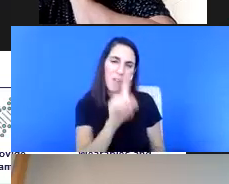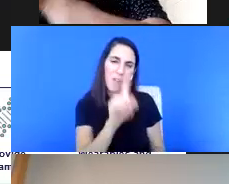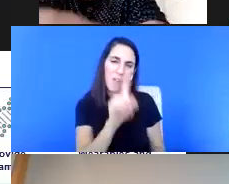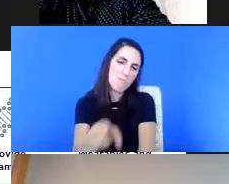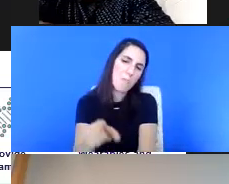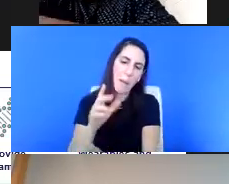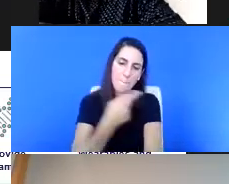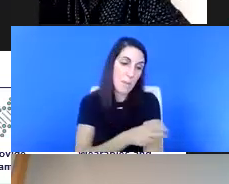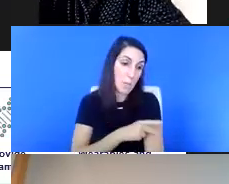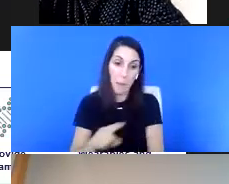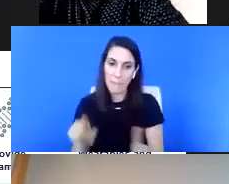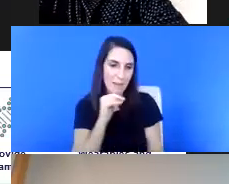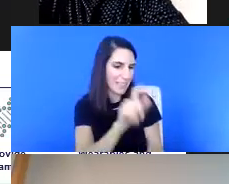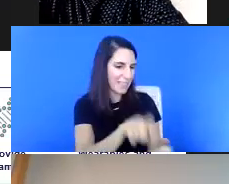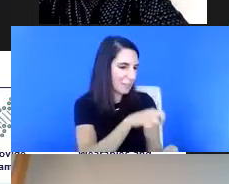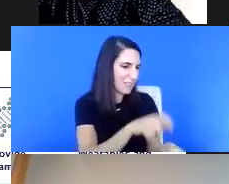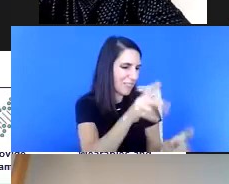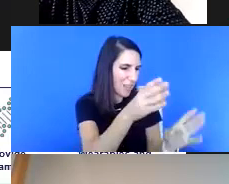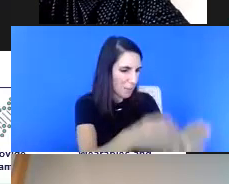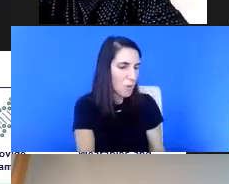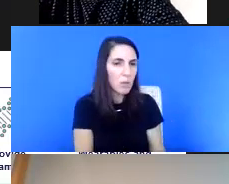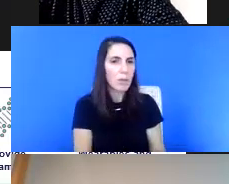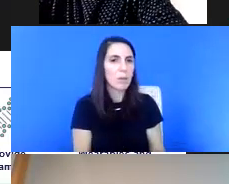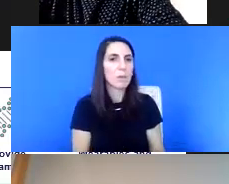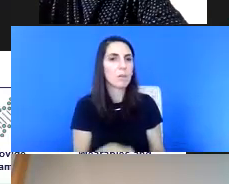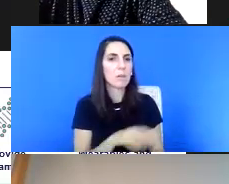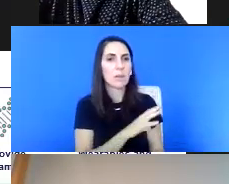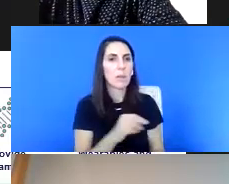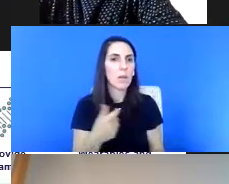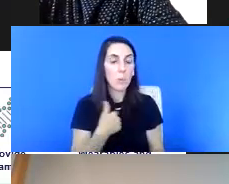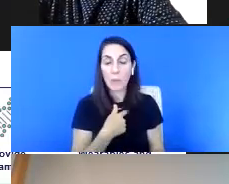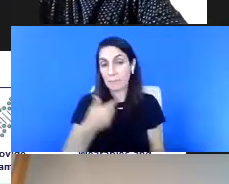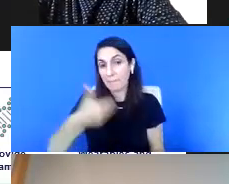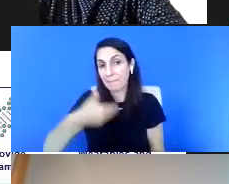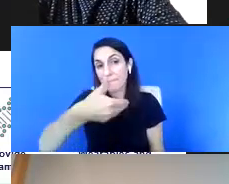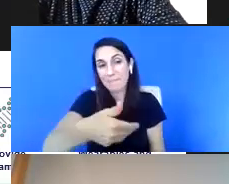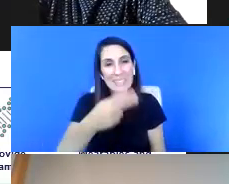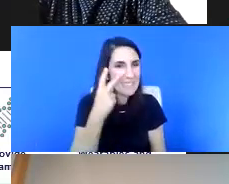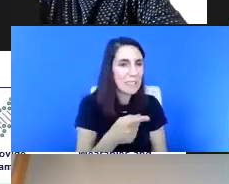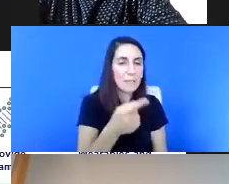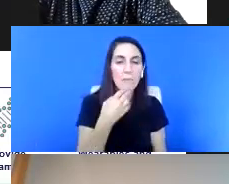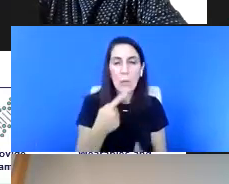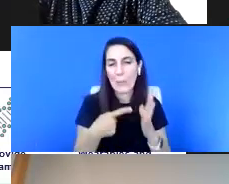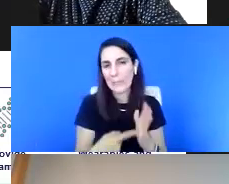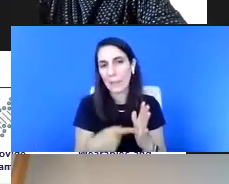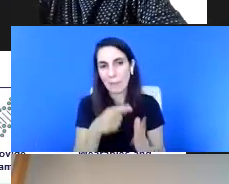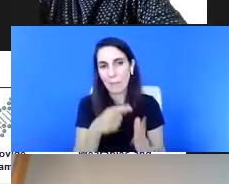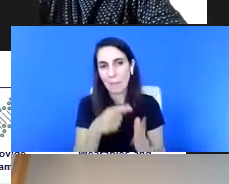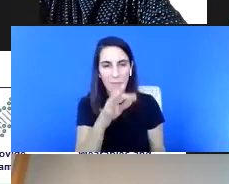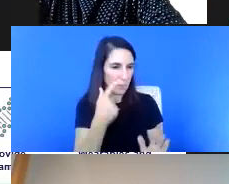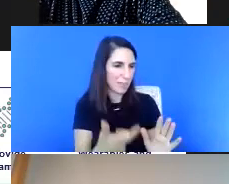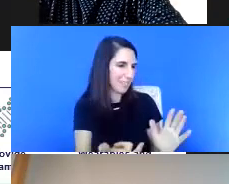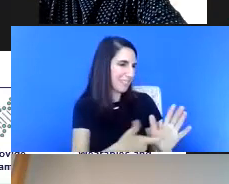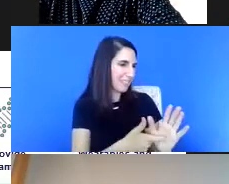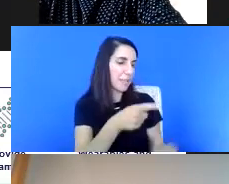not the specific individual. And we often see this, for instance, if you are diagnosed with